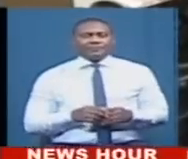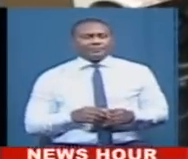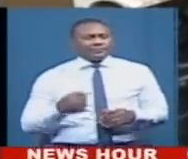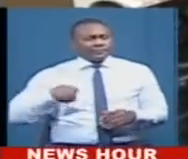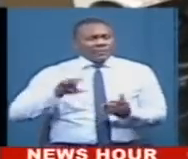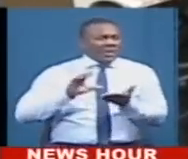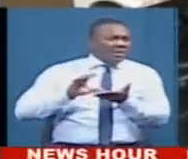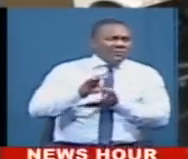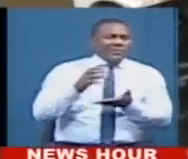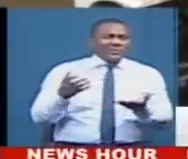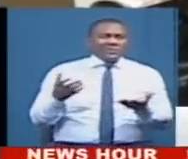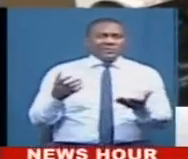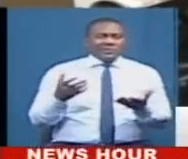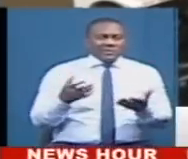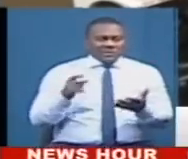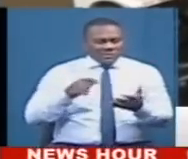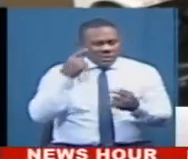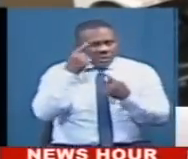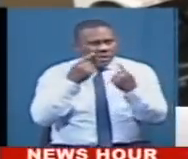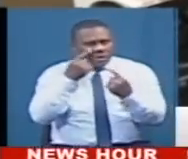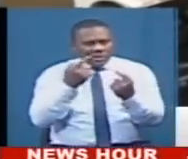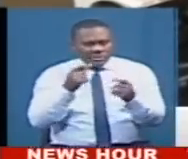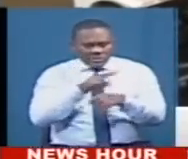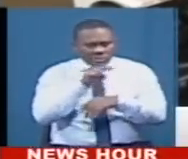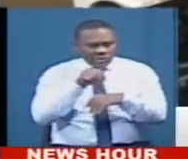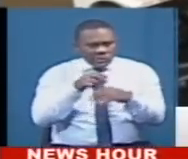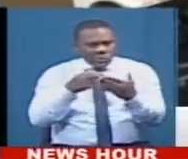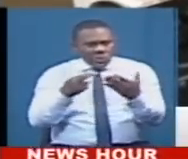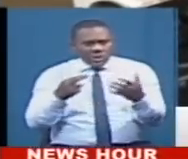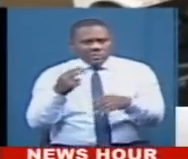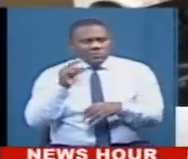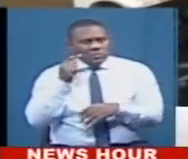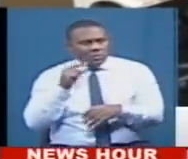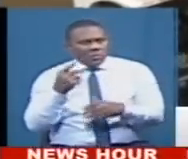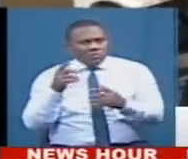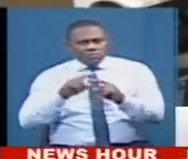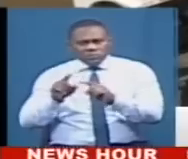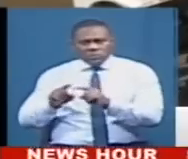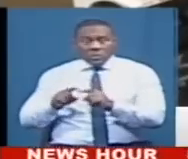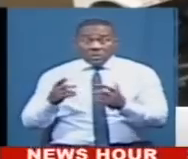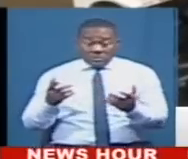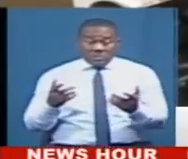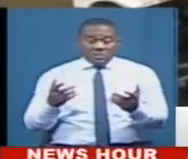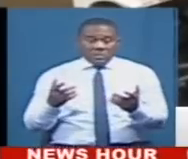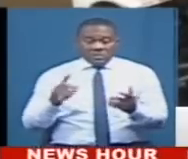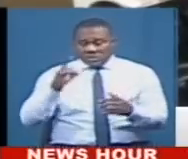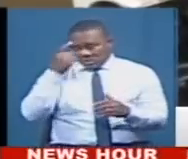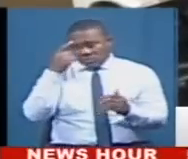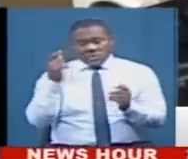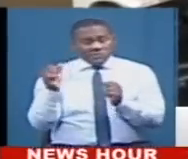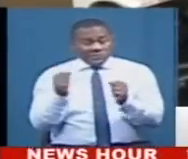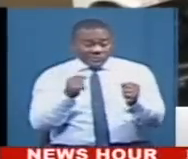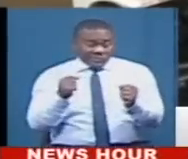are compelled, ladies and gentlemen, to re-examine our natural resource control and governance